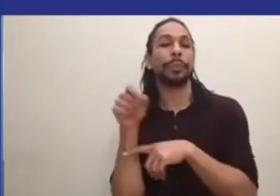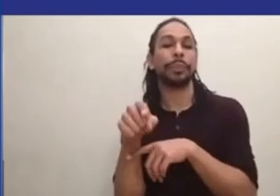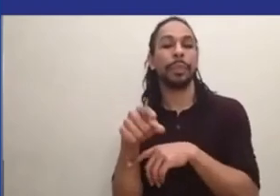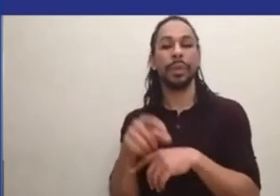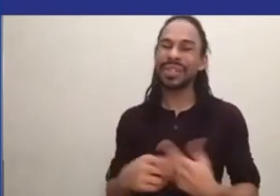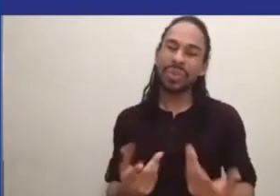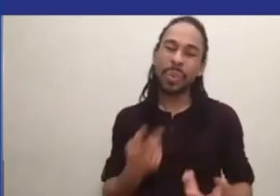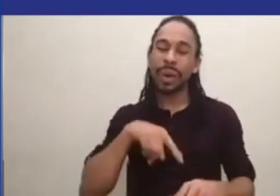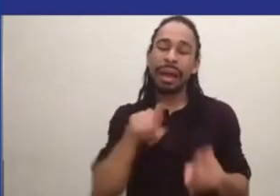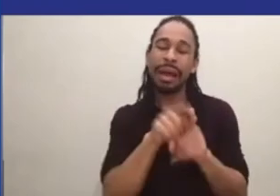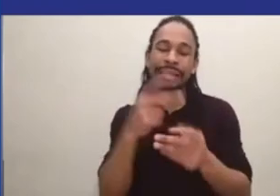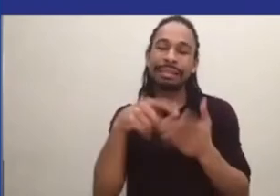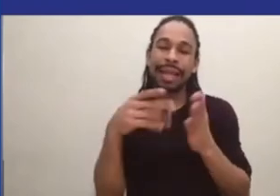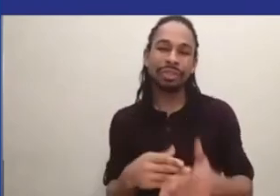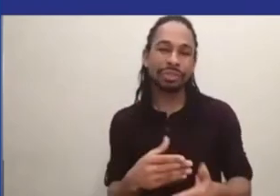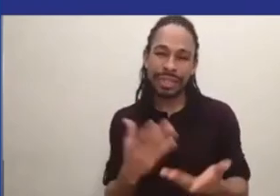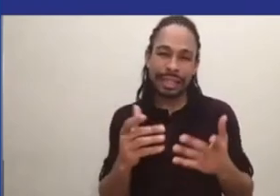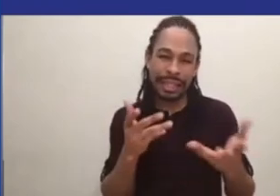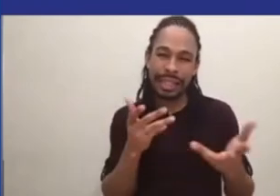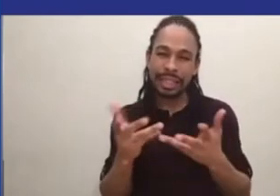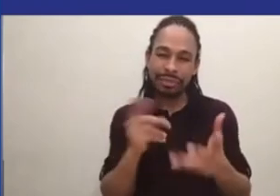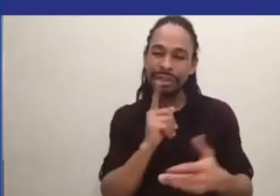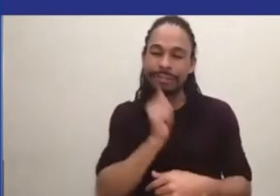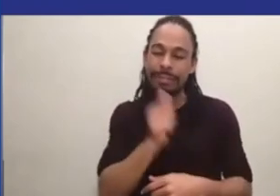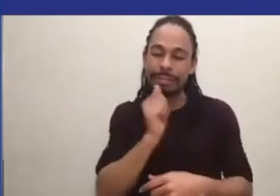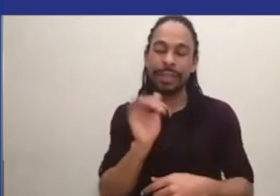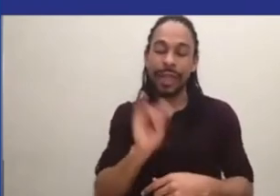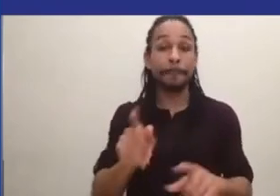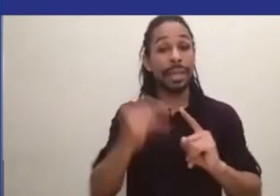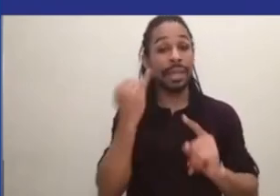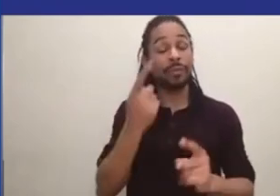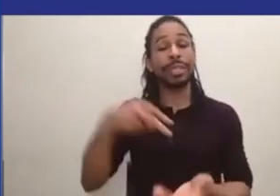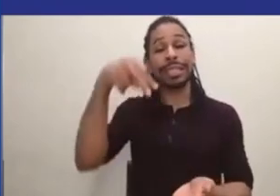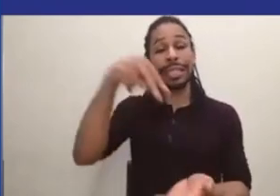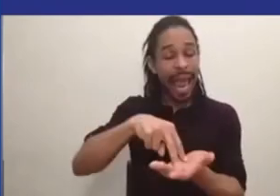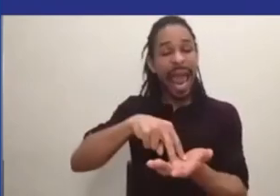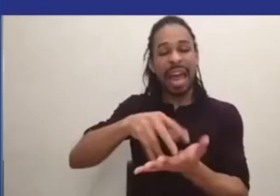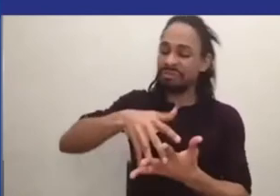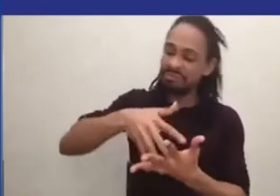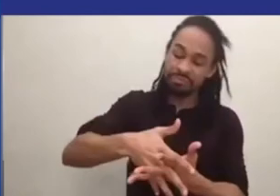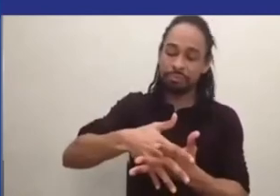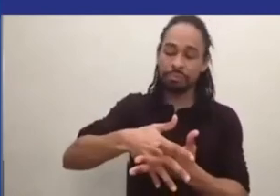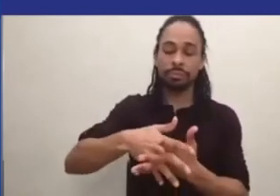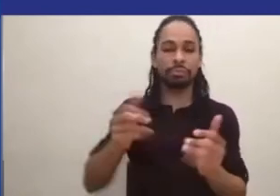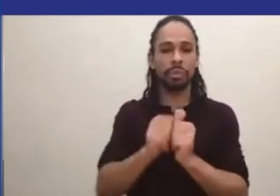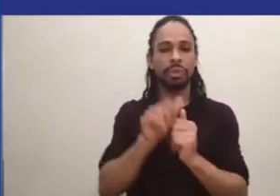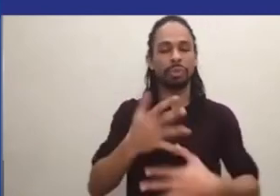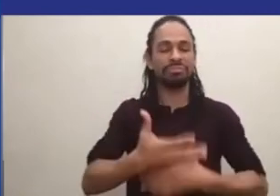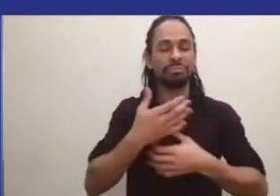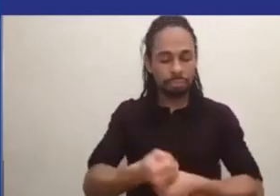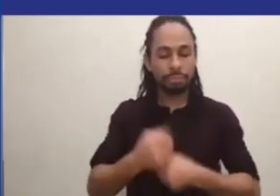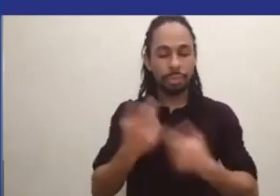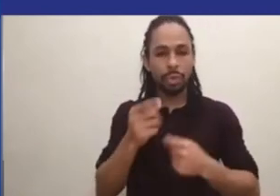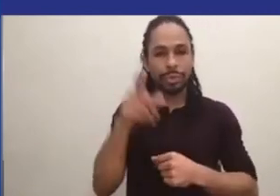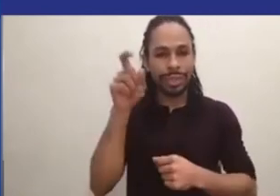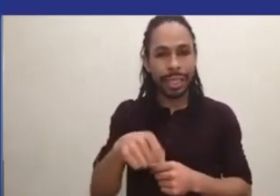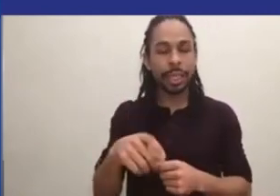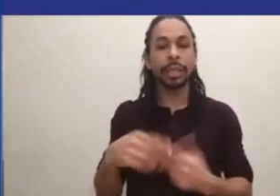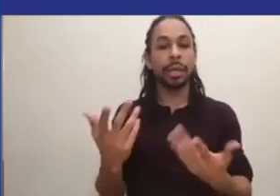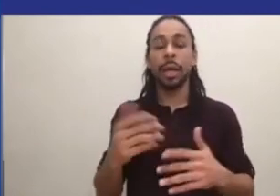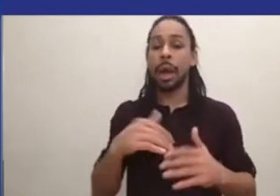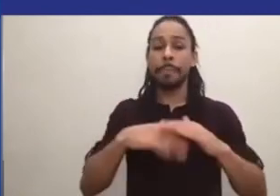with sometimes. But I think if you stand firm in your conviction and in what you want, and really know, bottom line, 3 words,